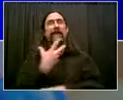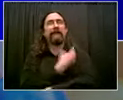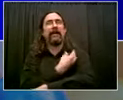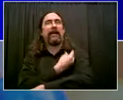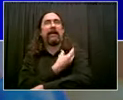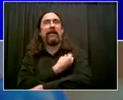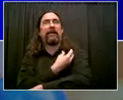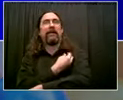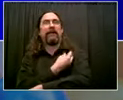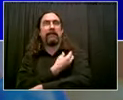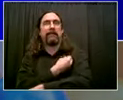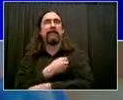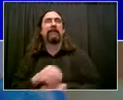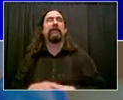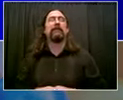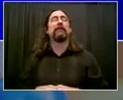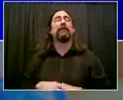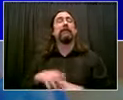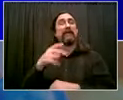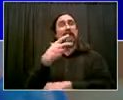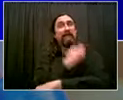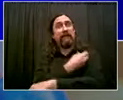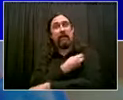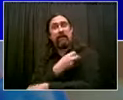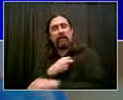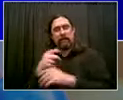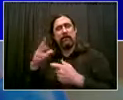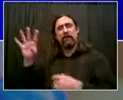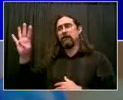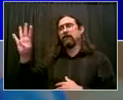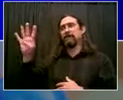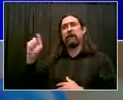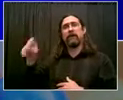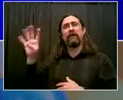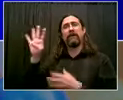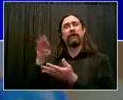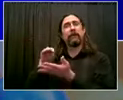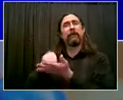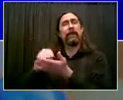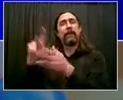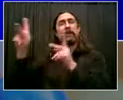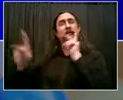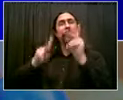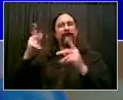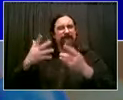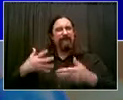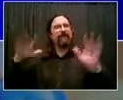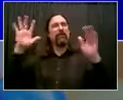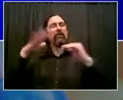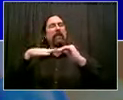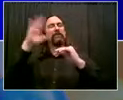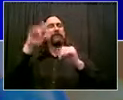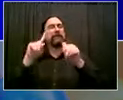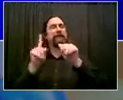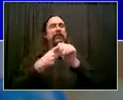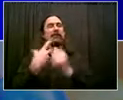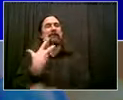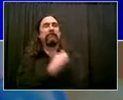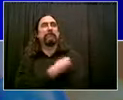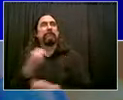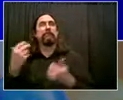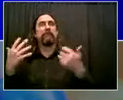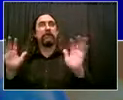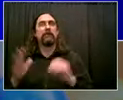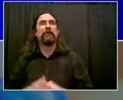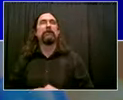And again, overwhelmingly, folks who get their first dose come back and get their second dose. So these are signs of something good happening.